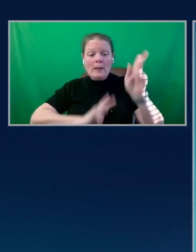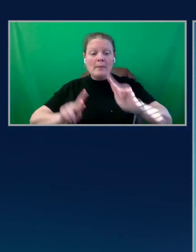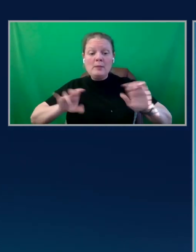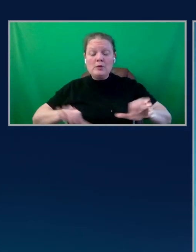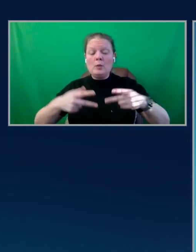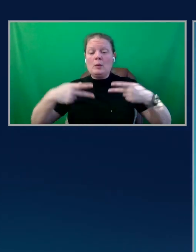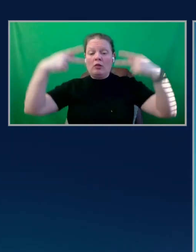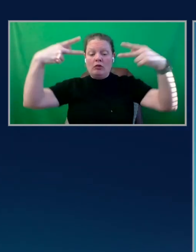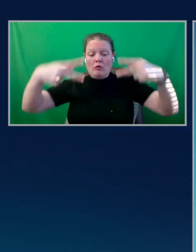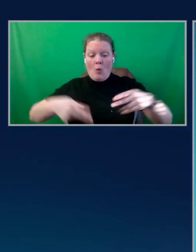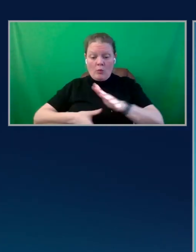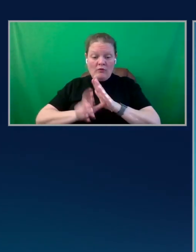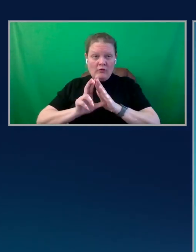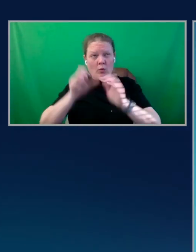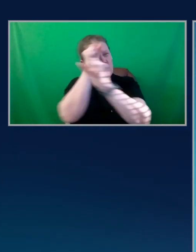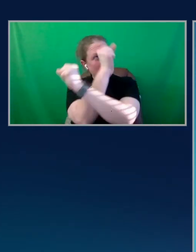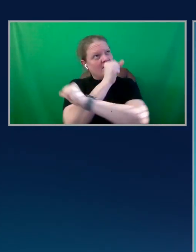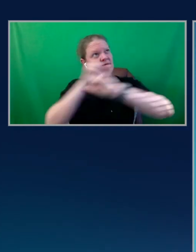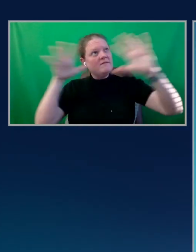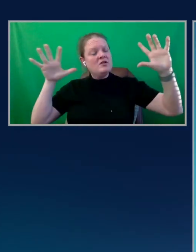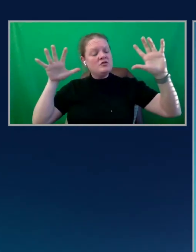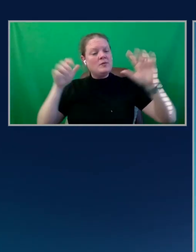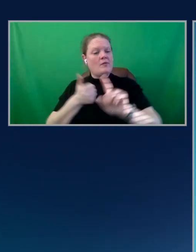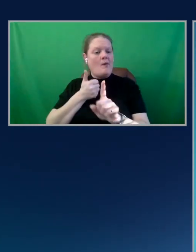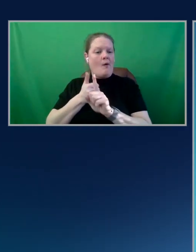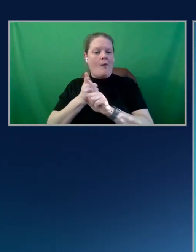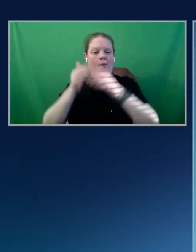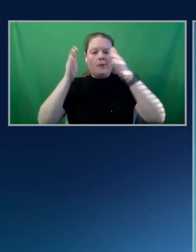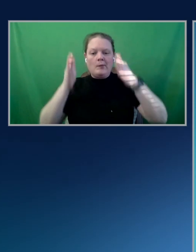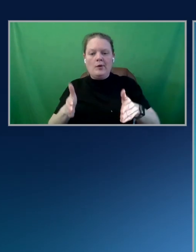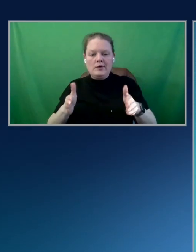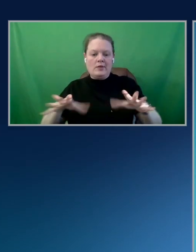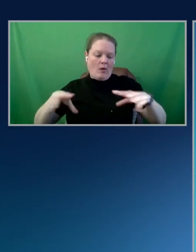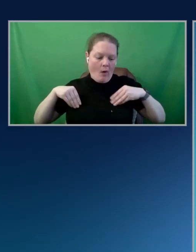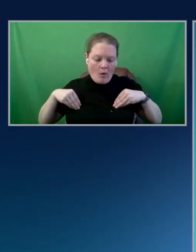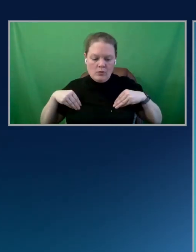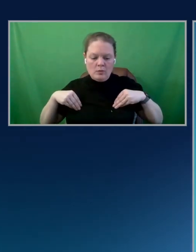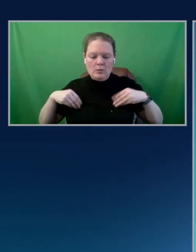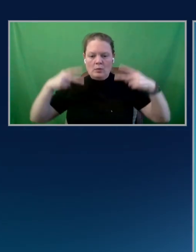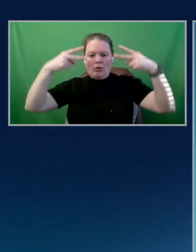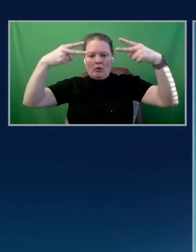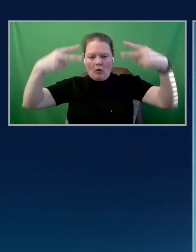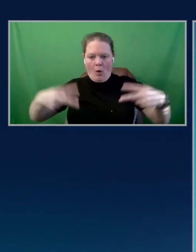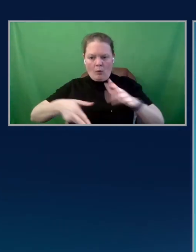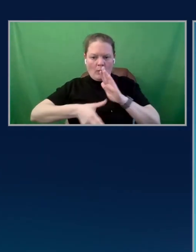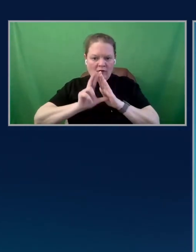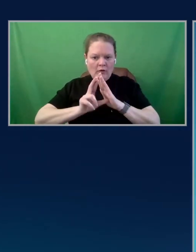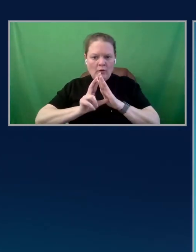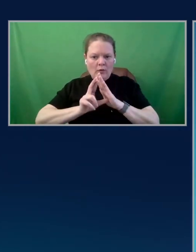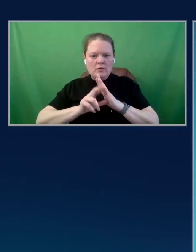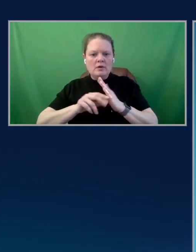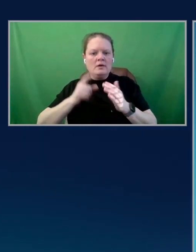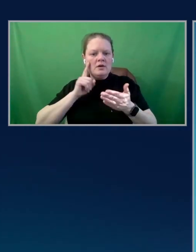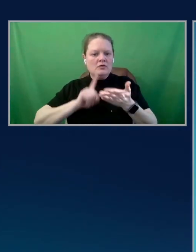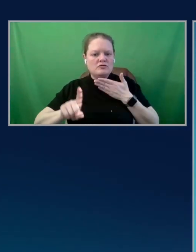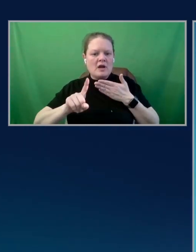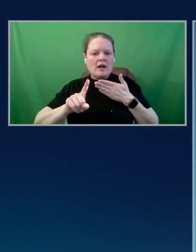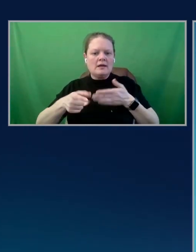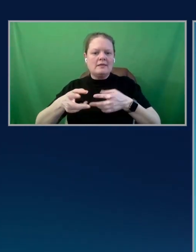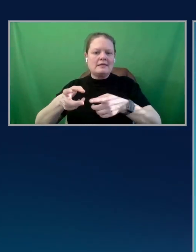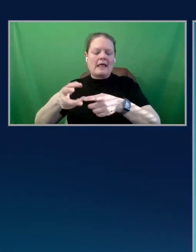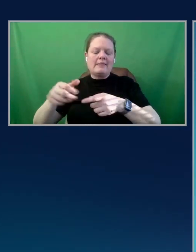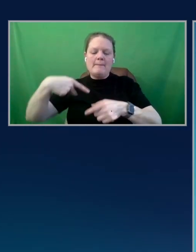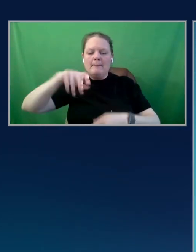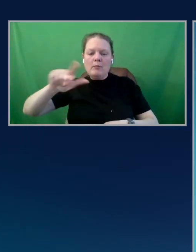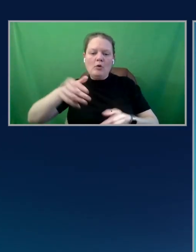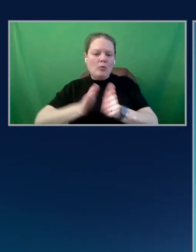even envision the person who owns the code review, like the check-in, the pull request themselves? Running